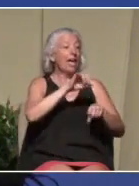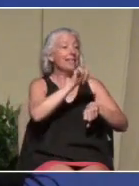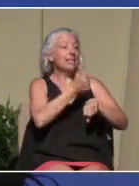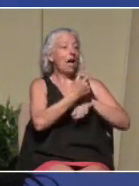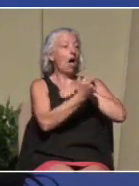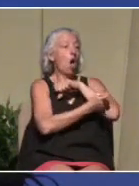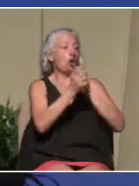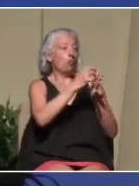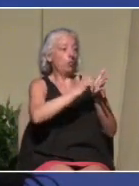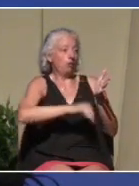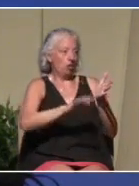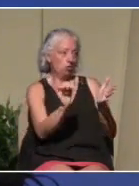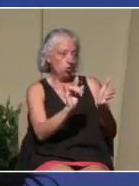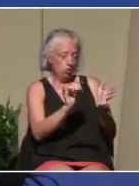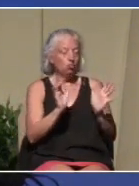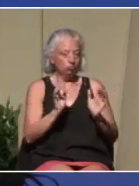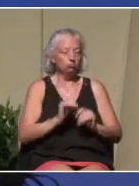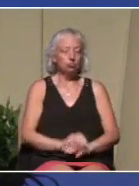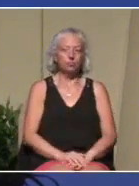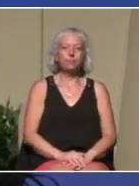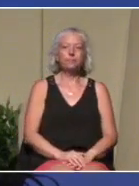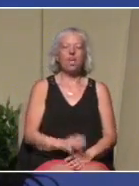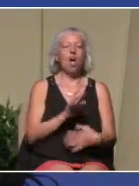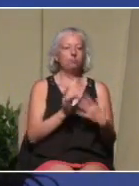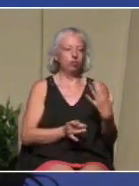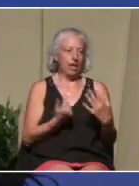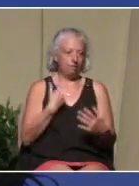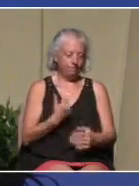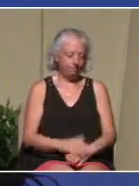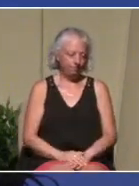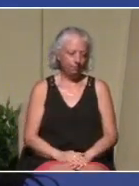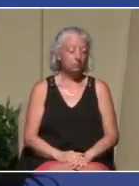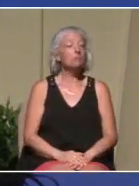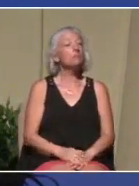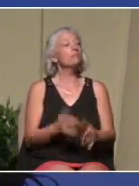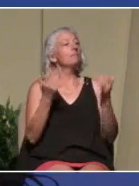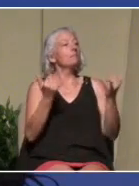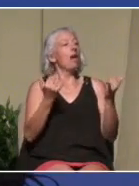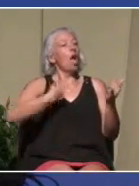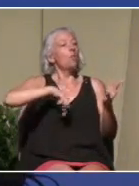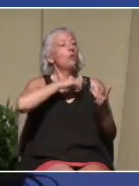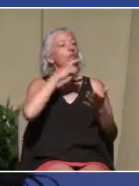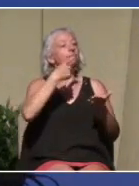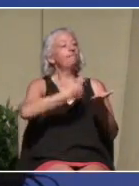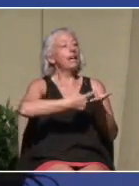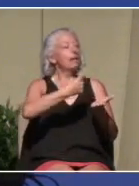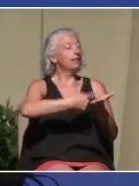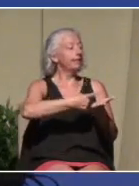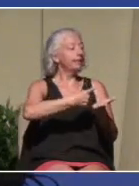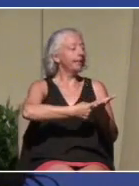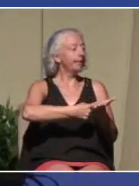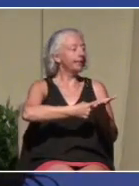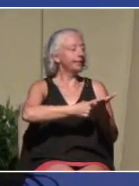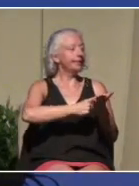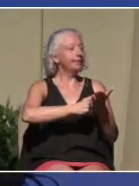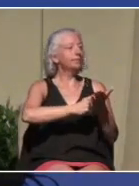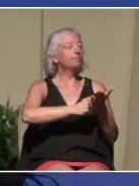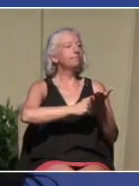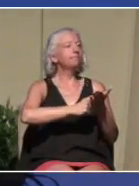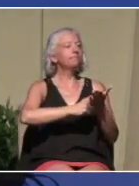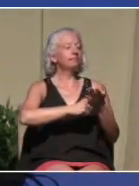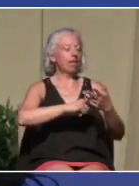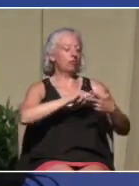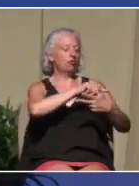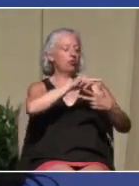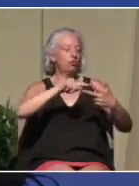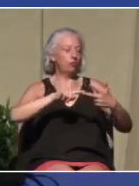will come out every week automatically. Now, we are in the midst of a series, this is the second in the series,